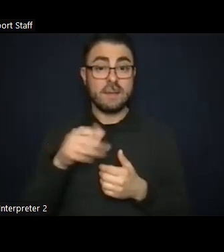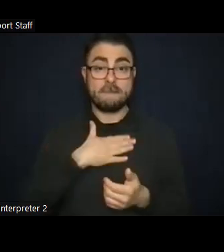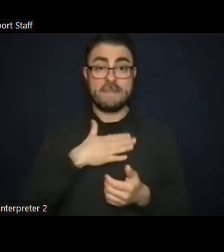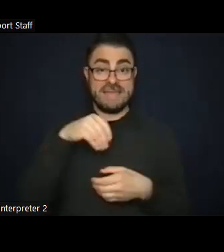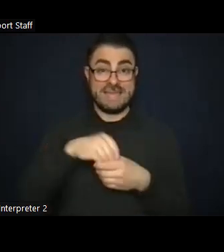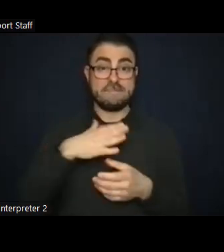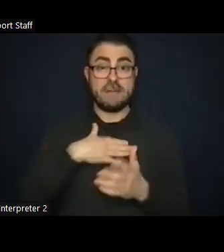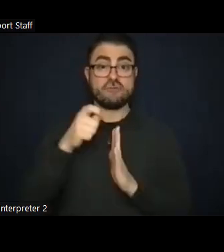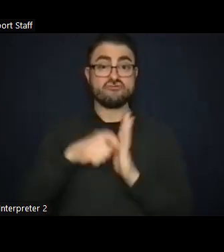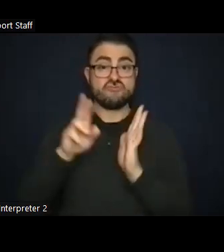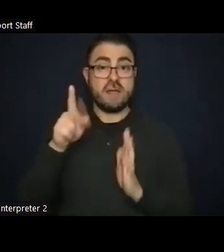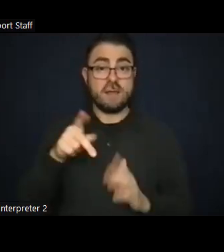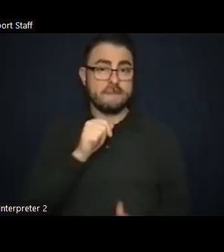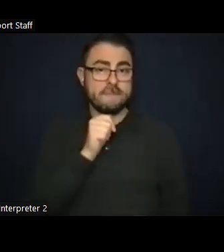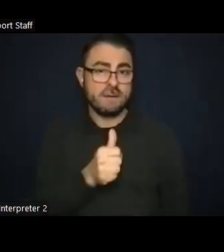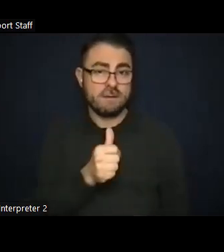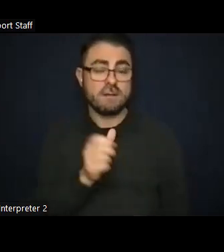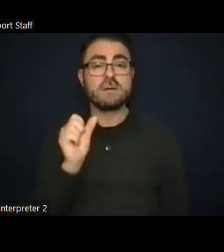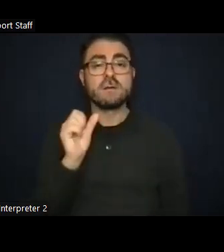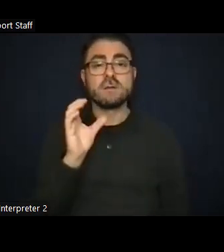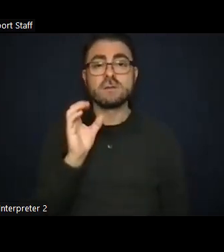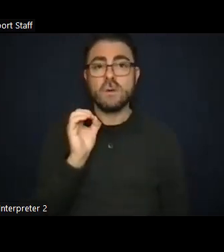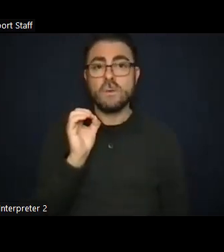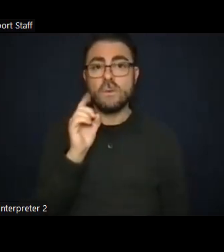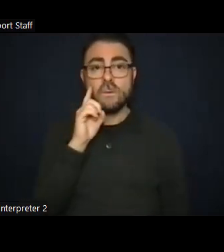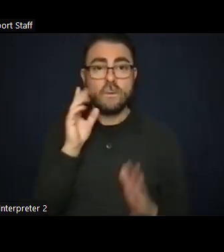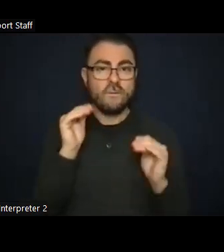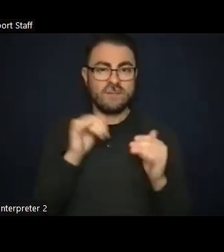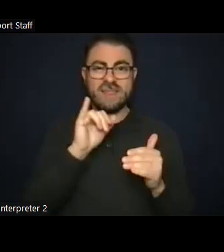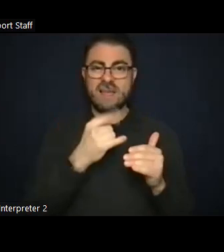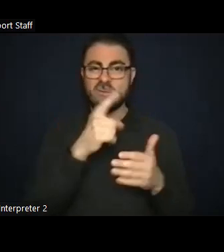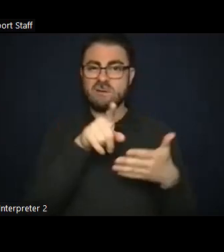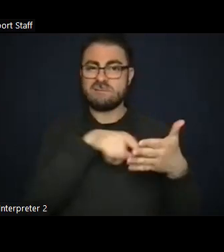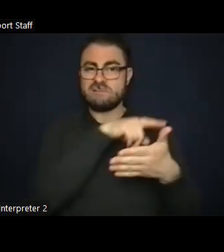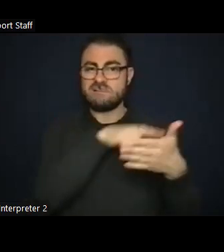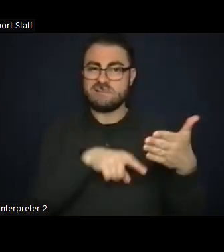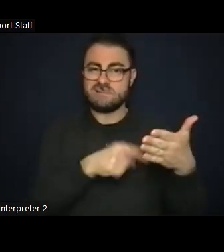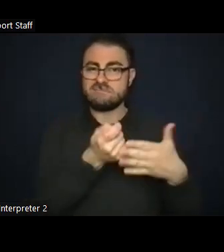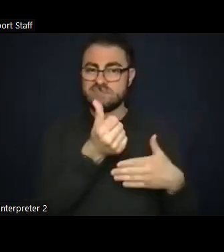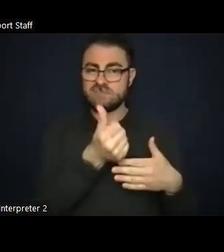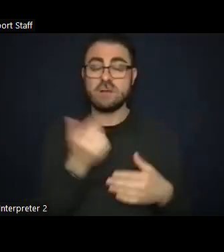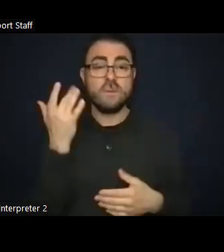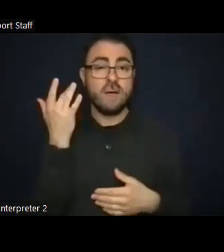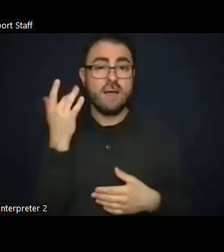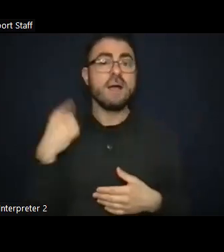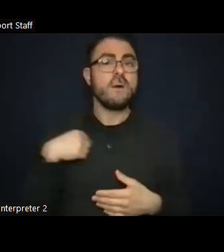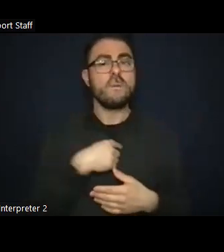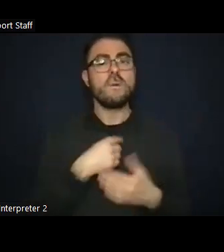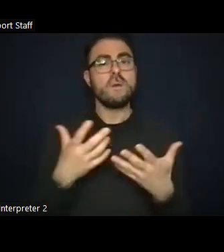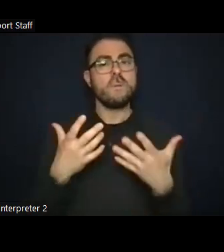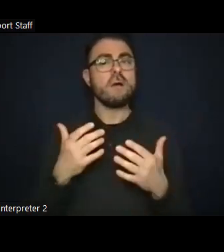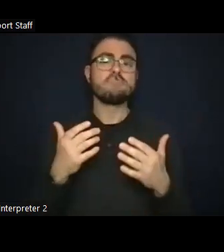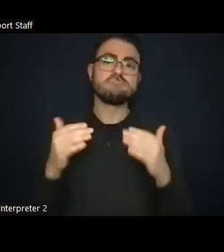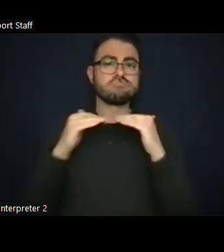And so I hope that you cross that out, because I think that we kind of want level-headed